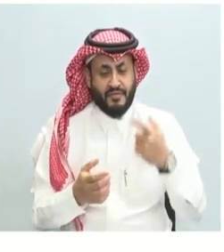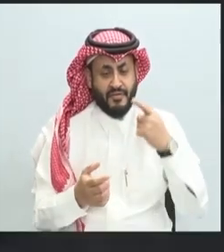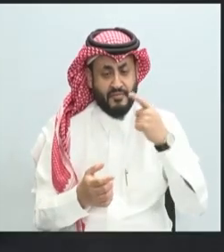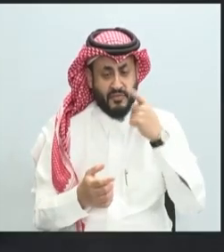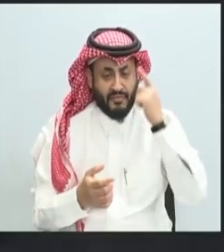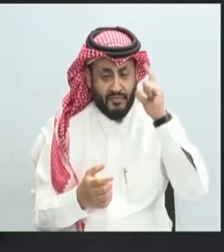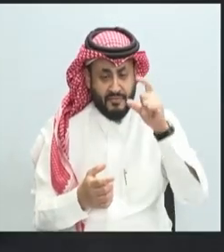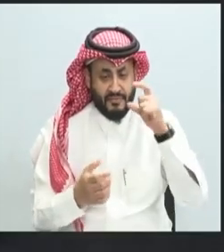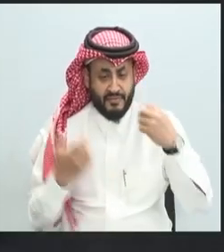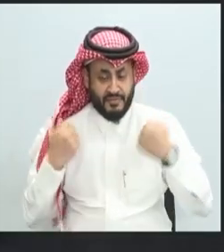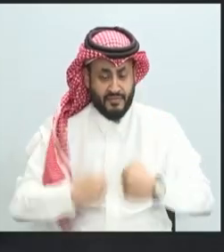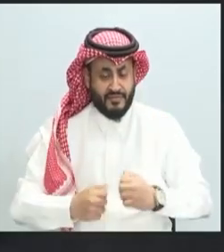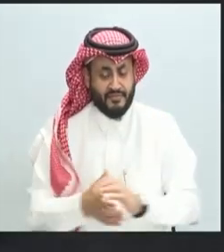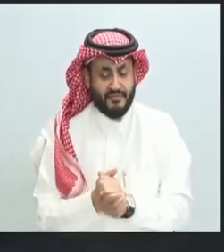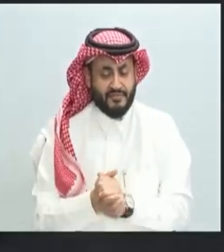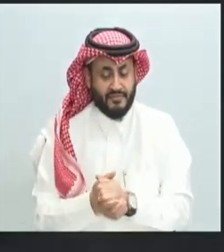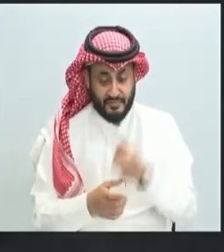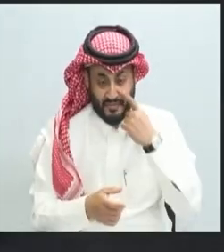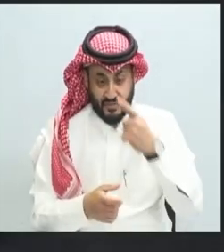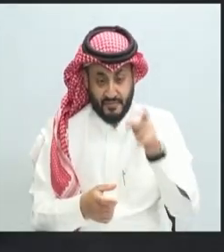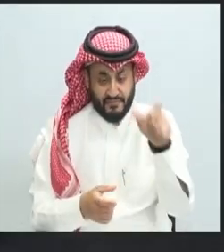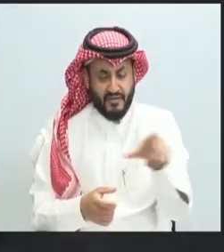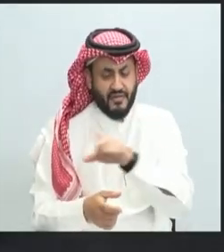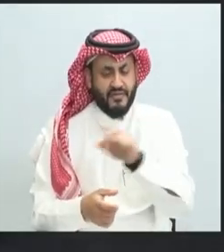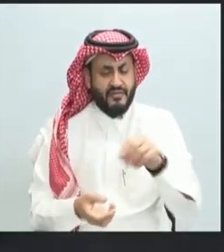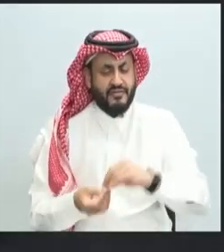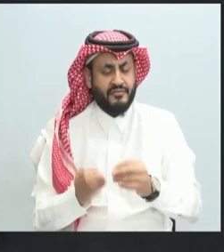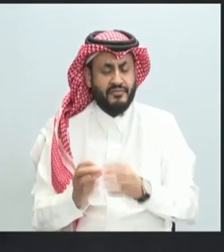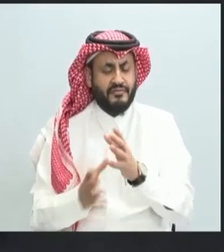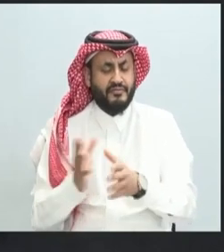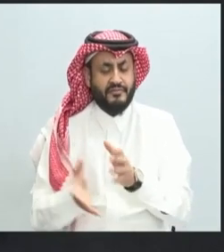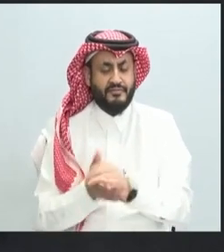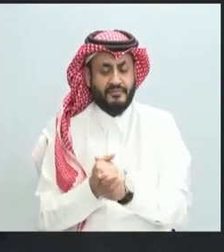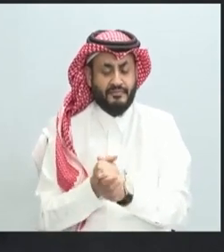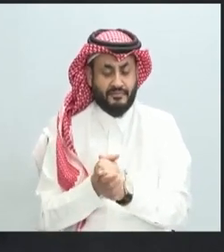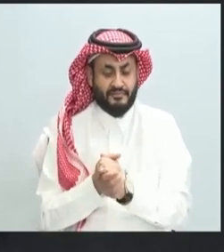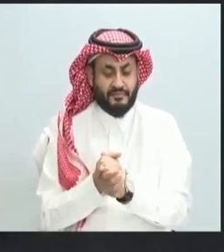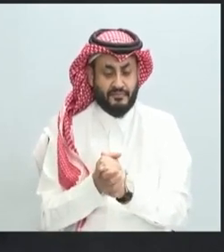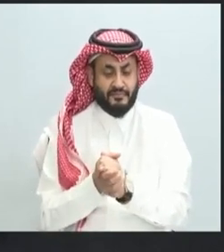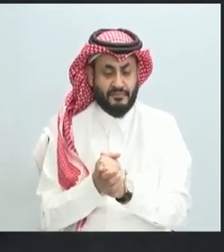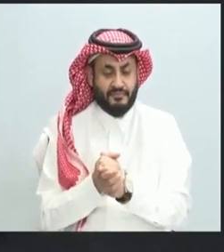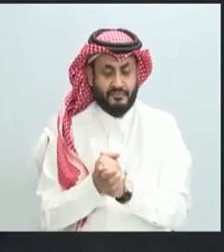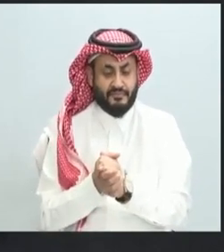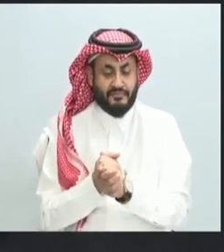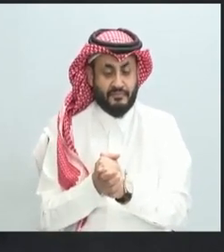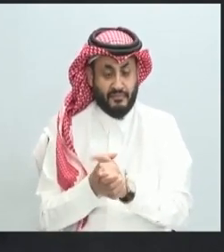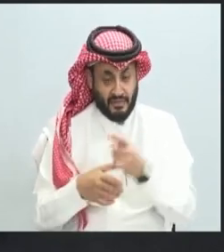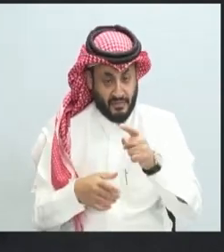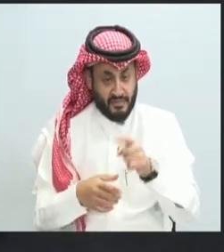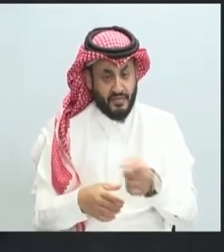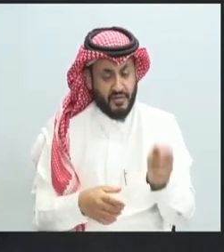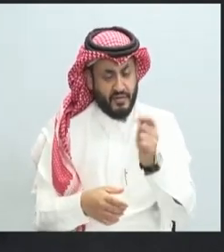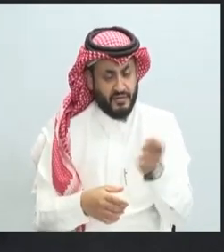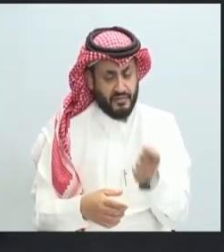t-shirt. Can you find someone with the same descriptions or the same appearances? If you do,